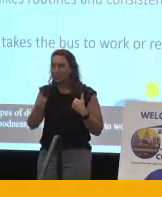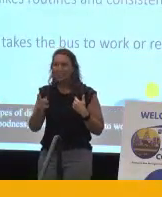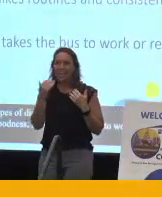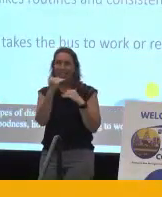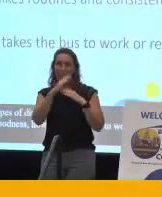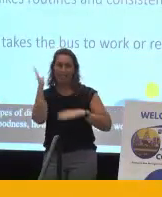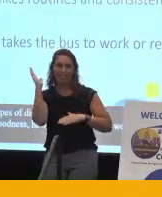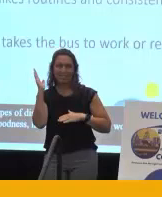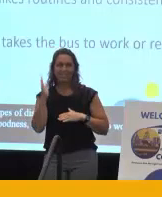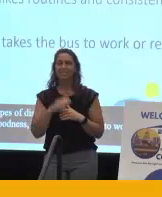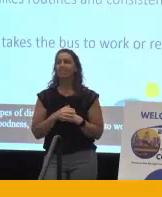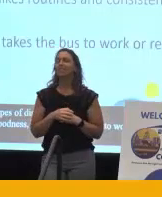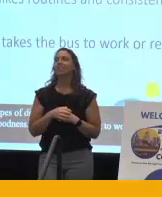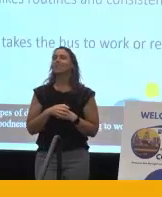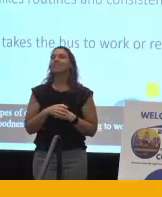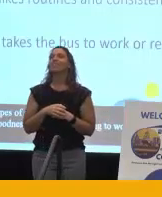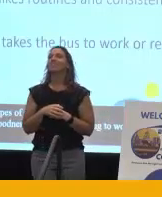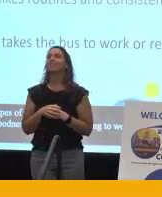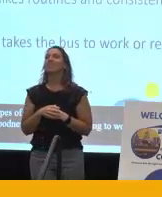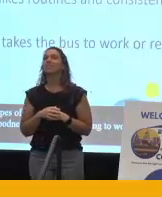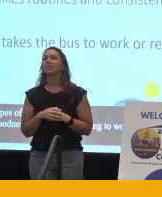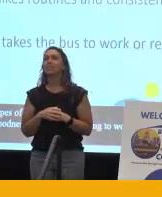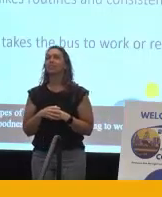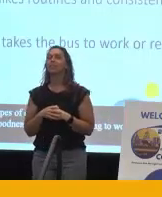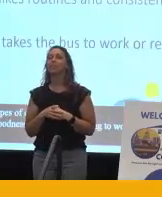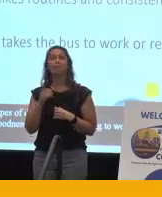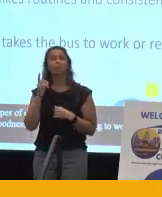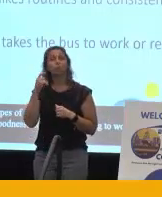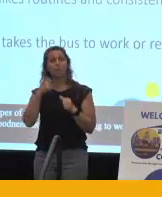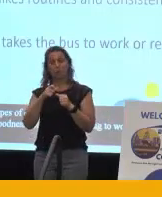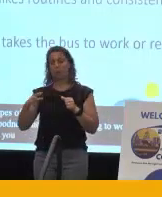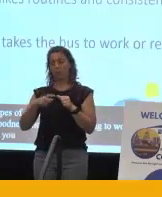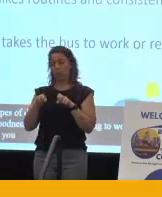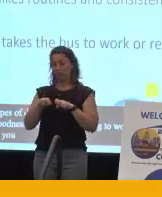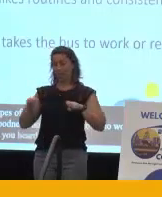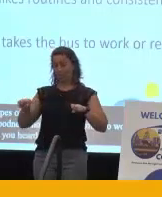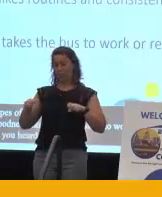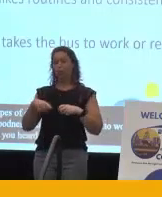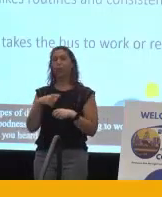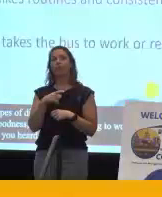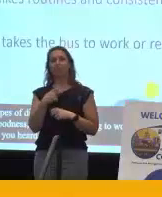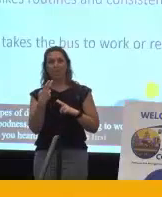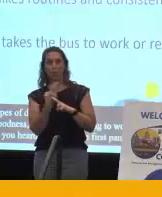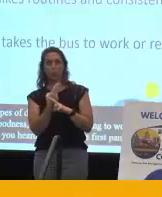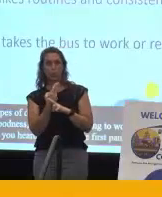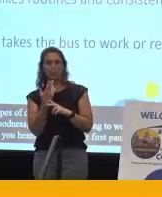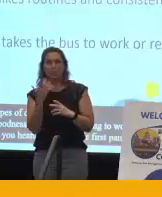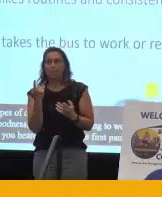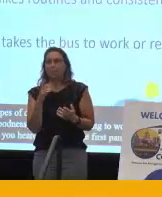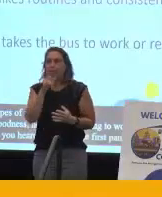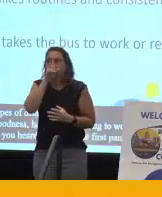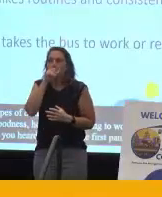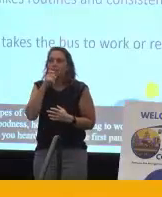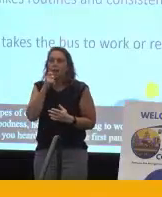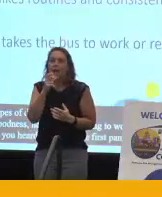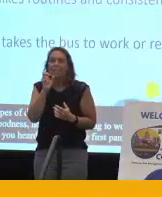limitless. As you heard, I think in the first panel, they used something that was proprietary. You know, it hadn't even been released yet,